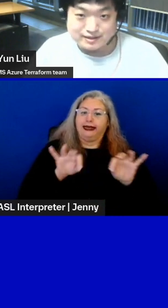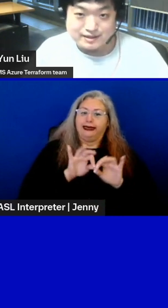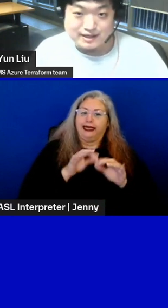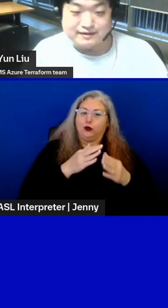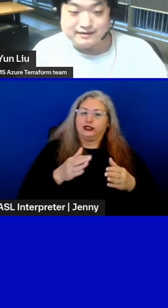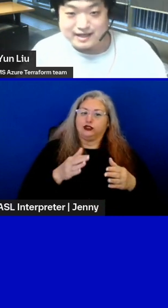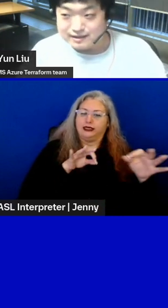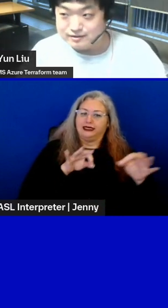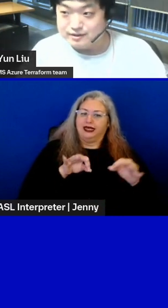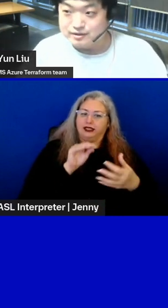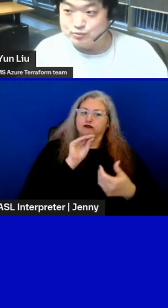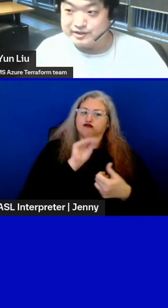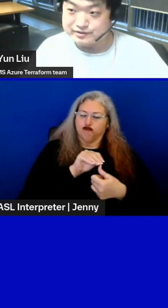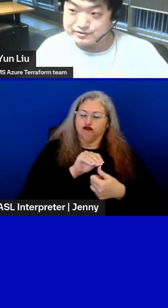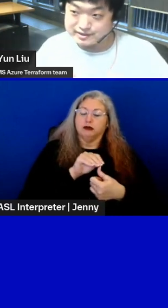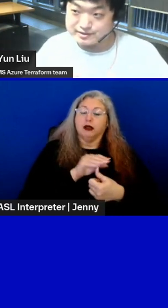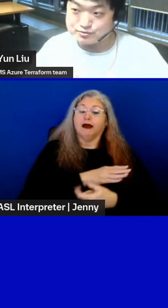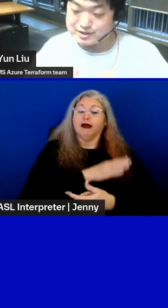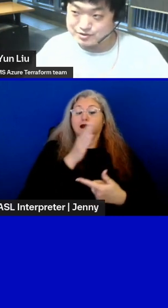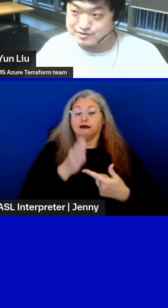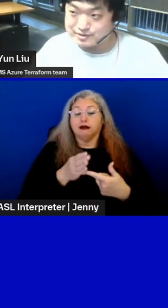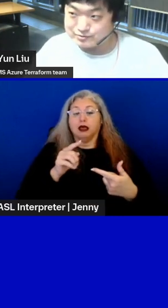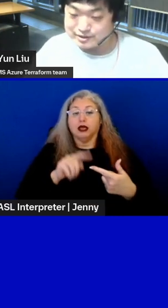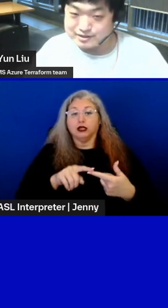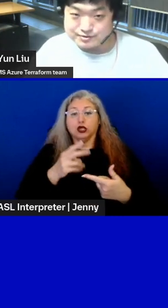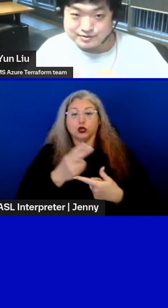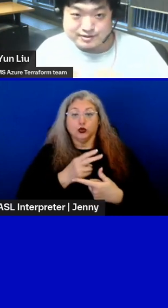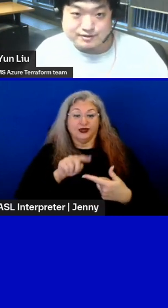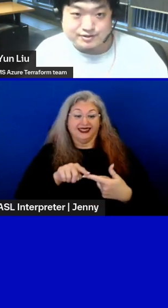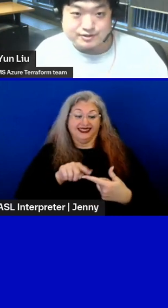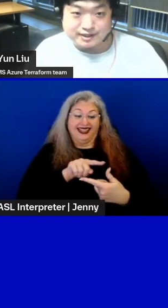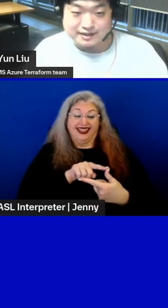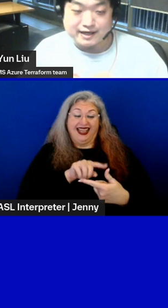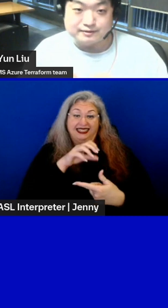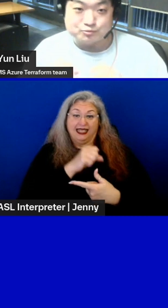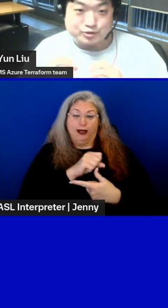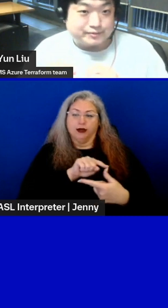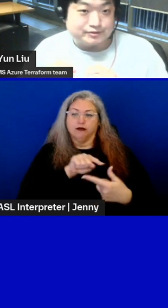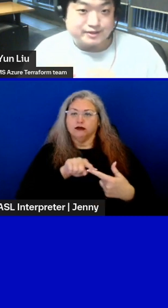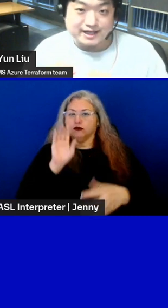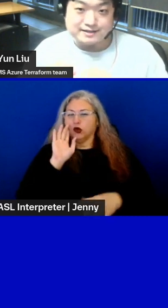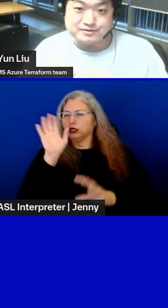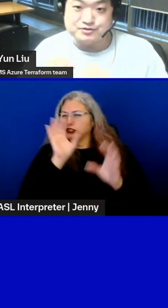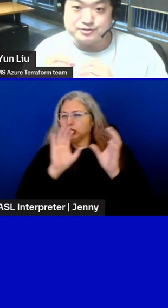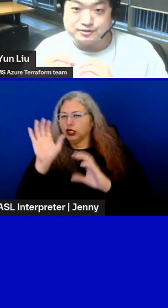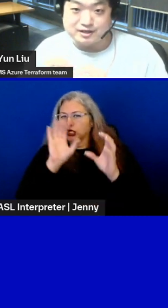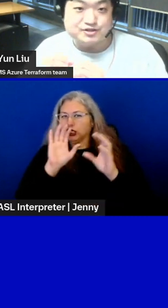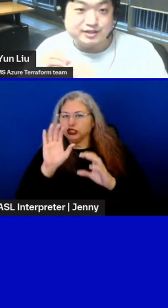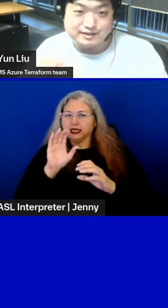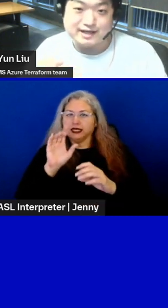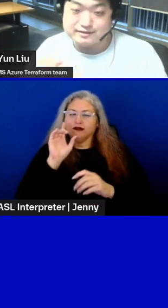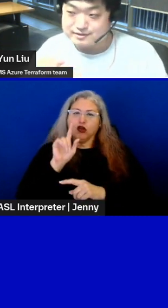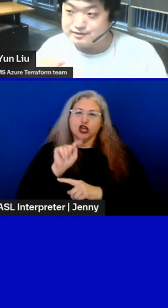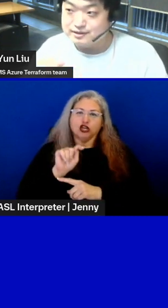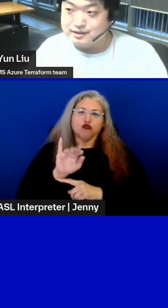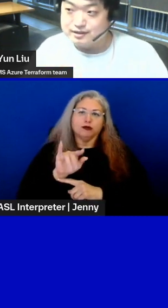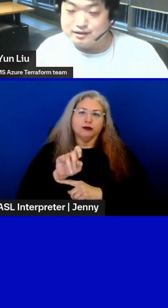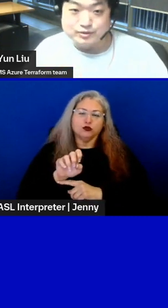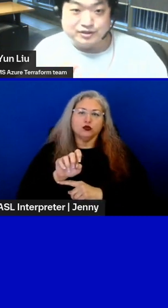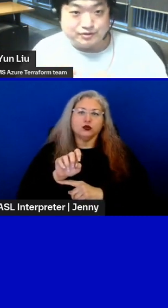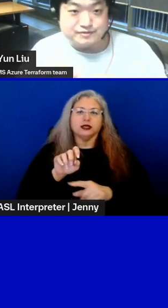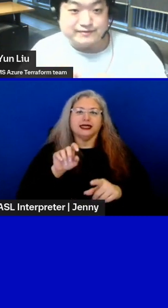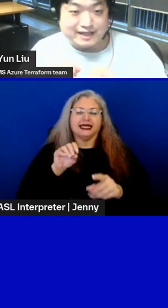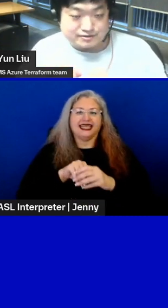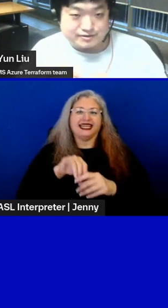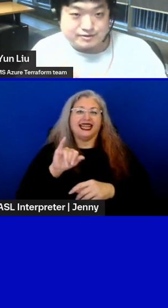definition, and then we use these question summaries to search in an pre-built AI search knowledge index.